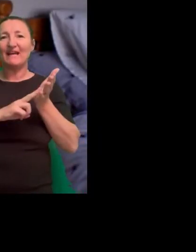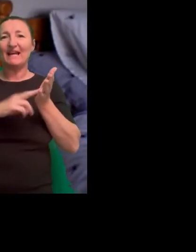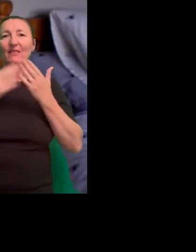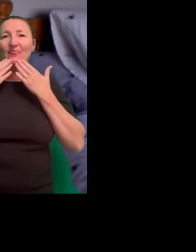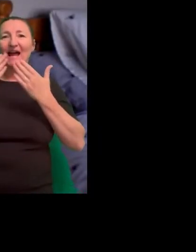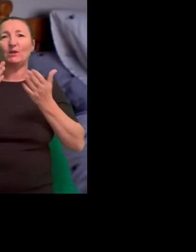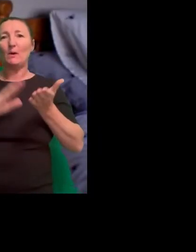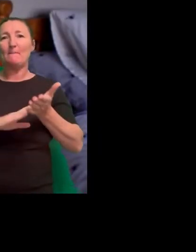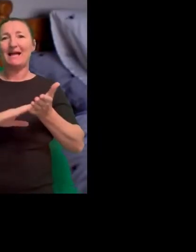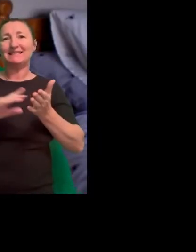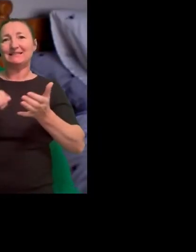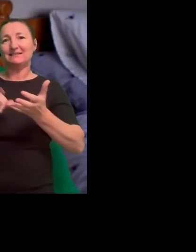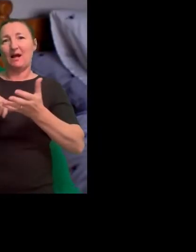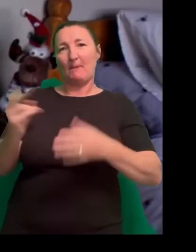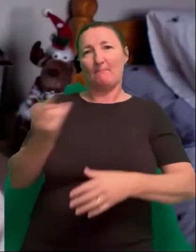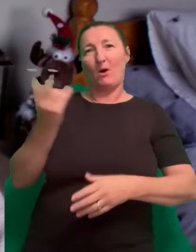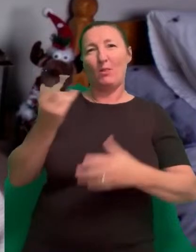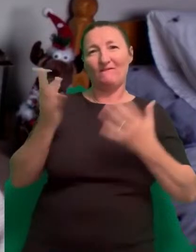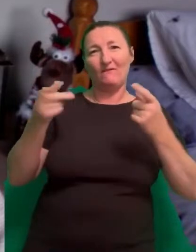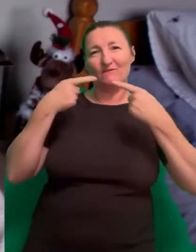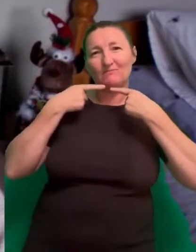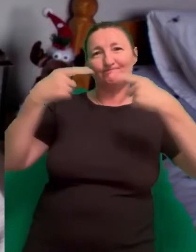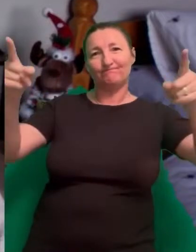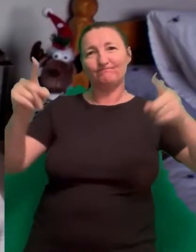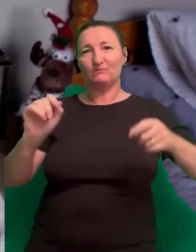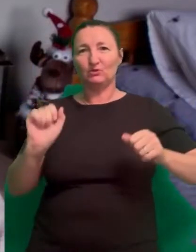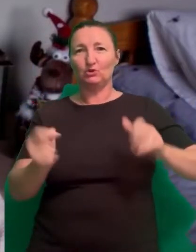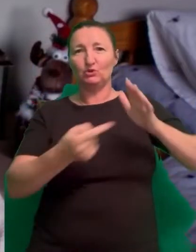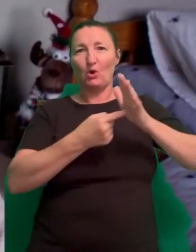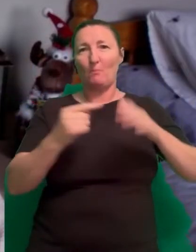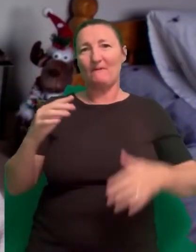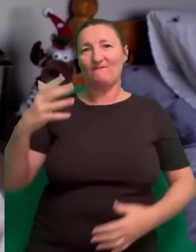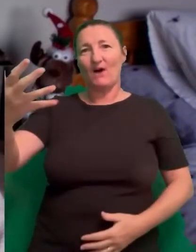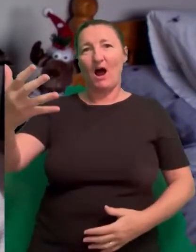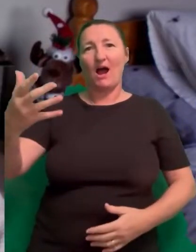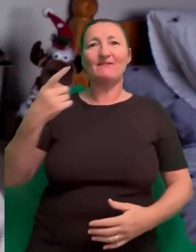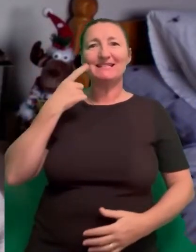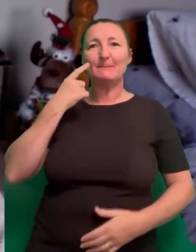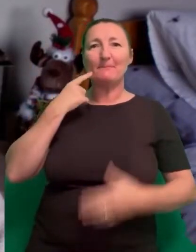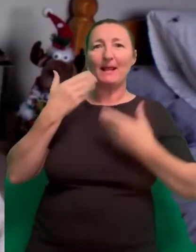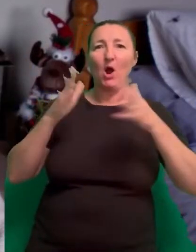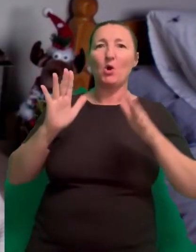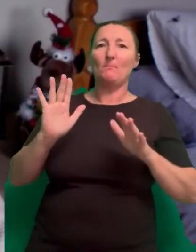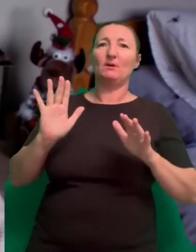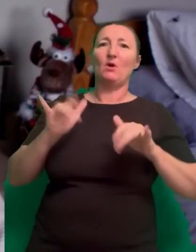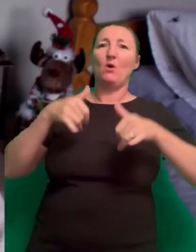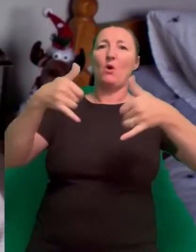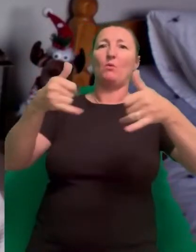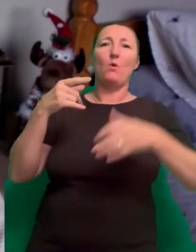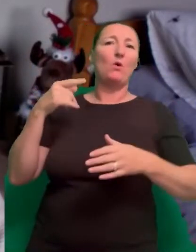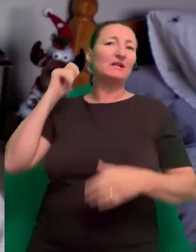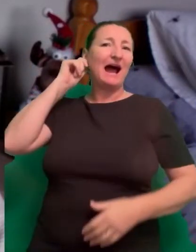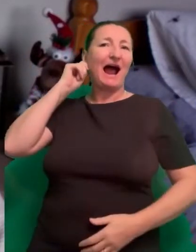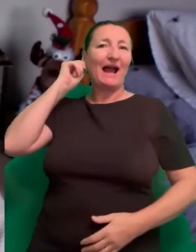Thank you, AMV, and thank you, Maddie and Summer, for announcing your top 5